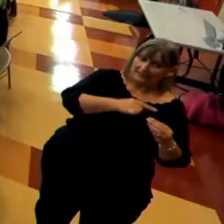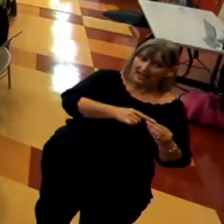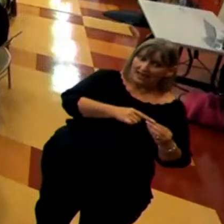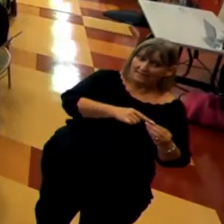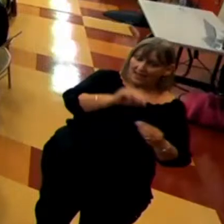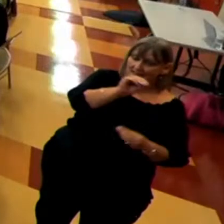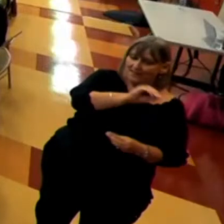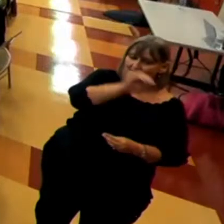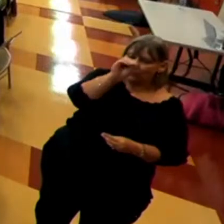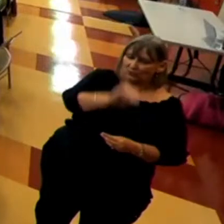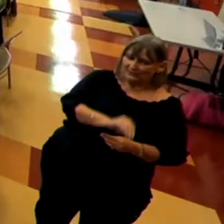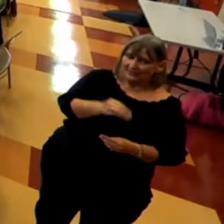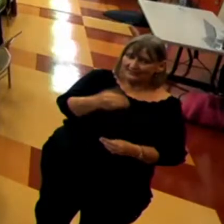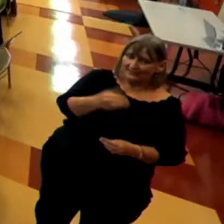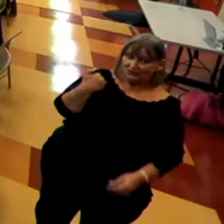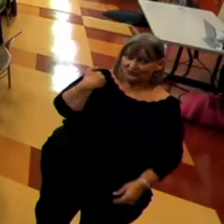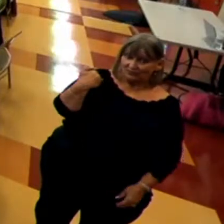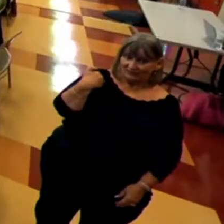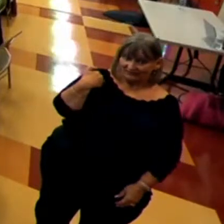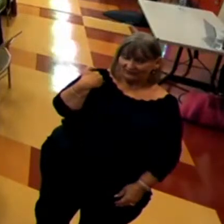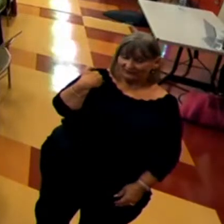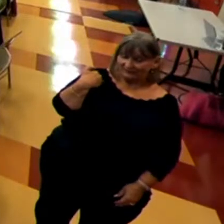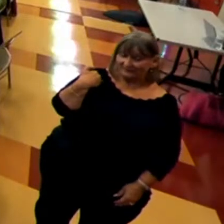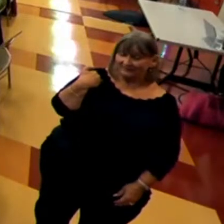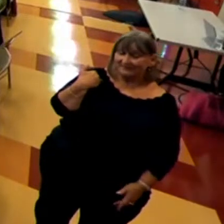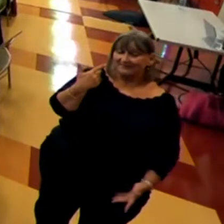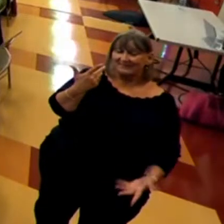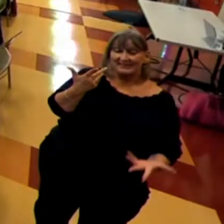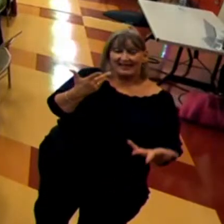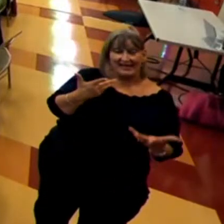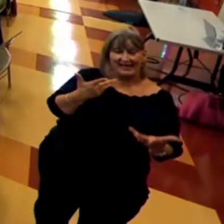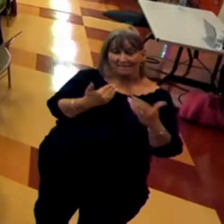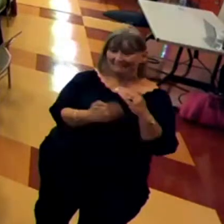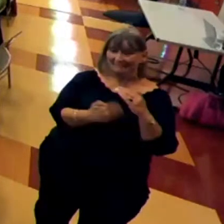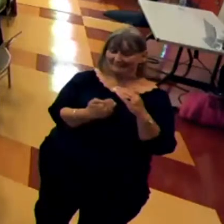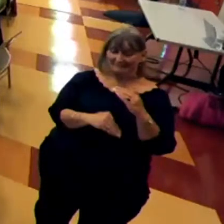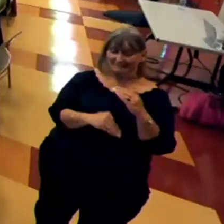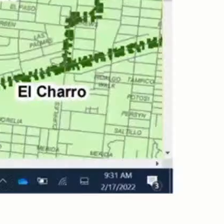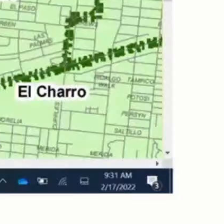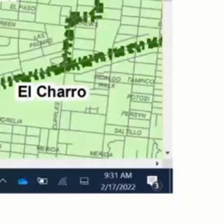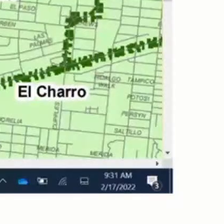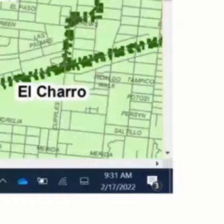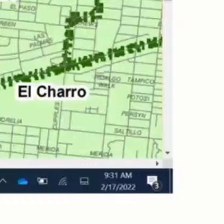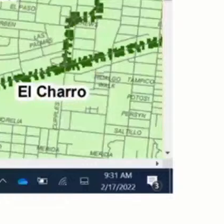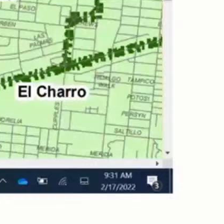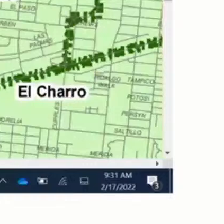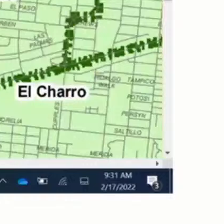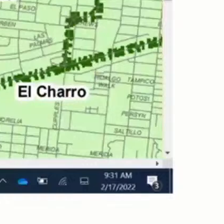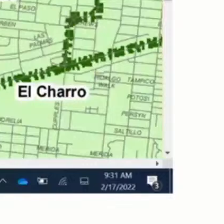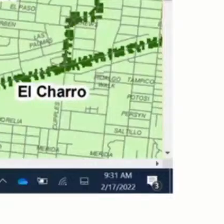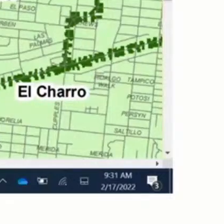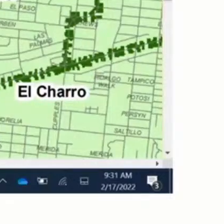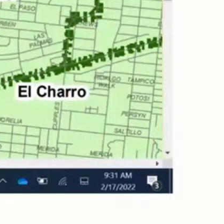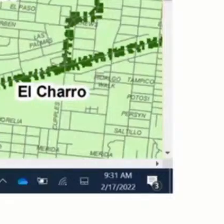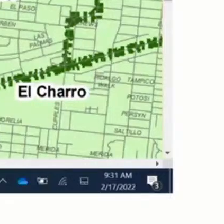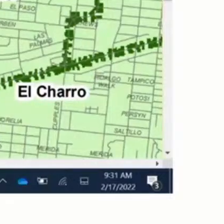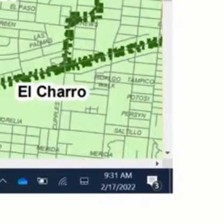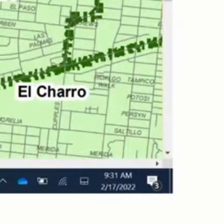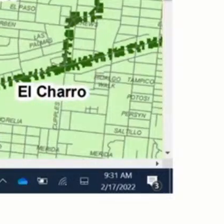that at least if you can cut that in